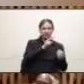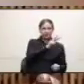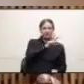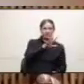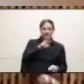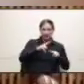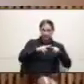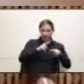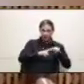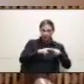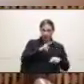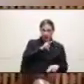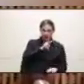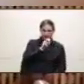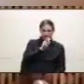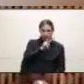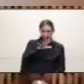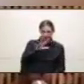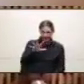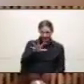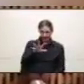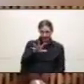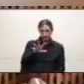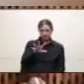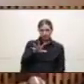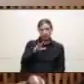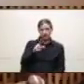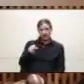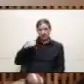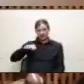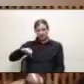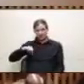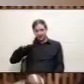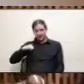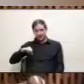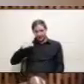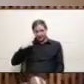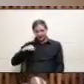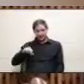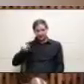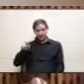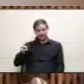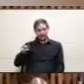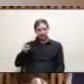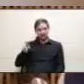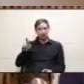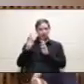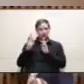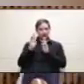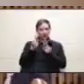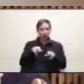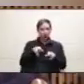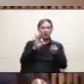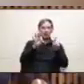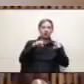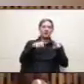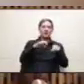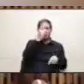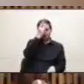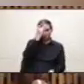February 2025, and the municipality was given 14 days to respond, and we responded on the 13th of March